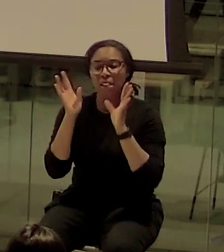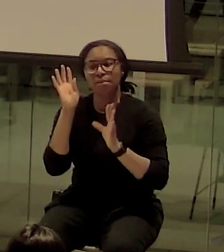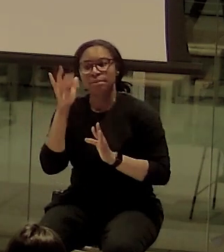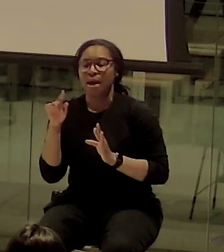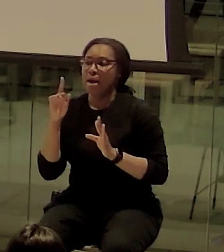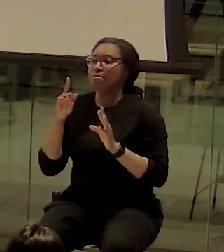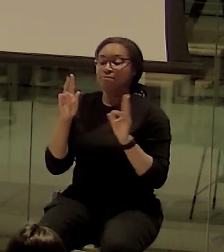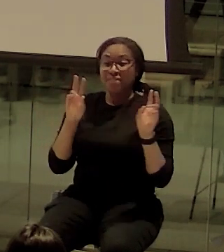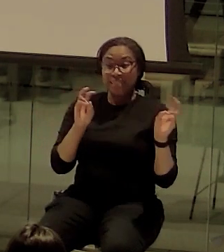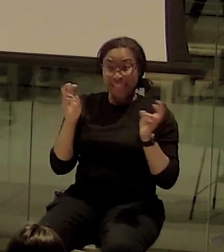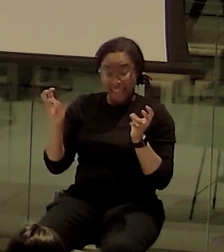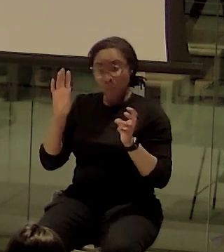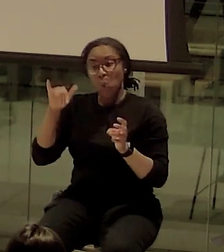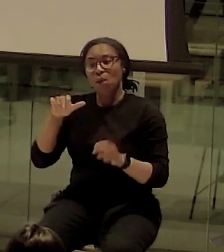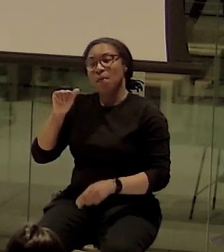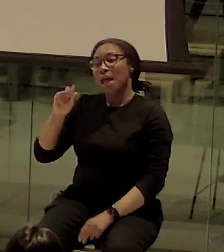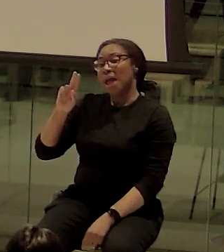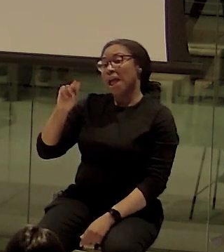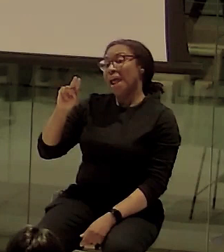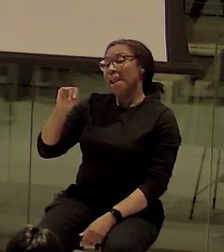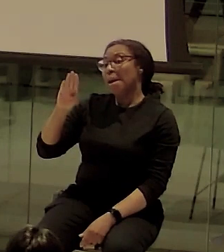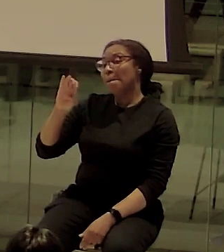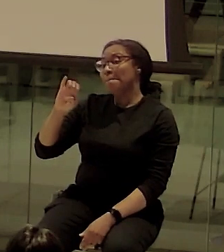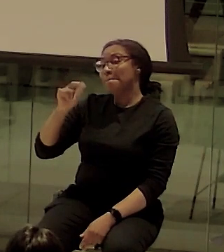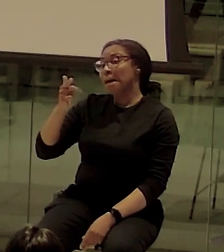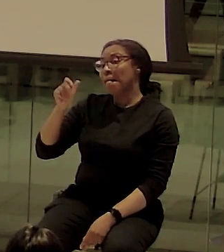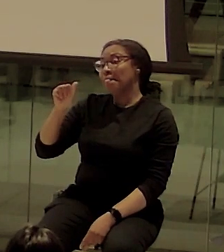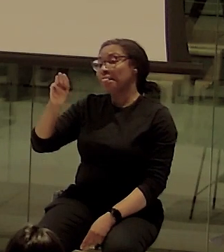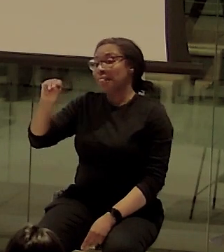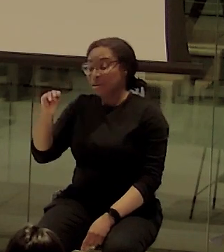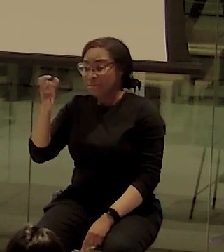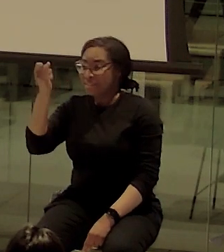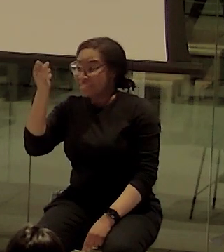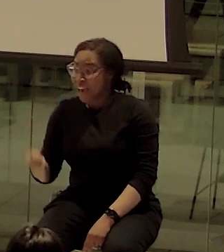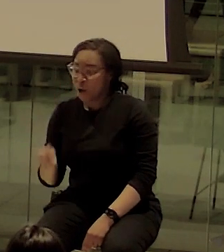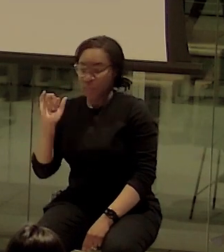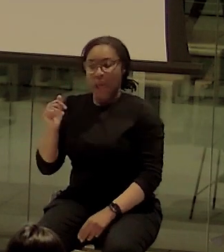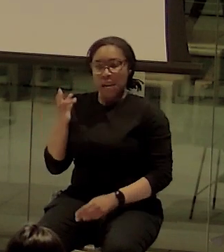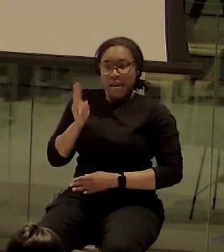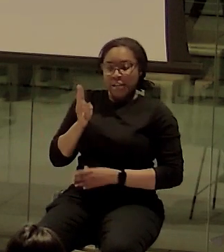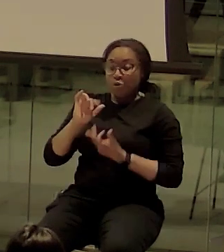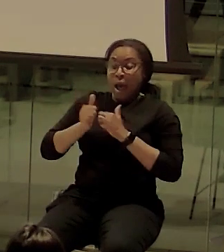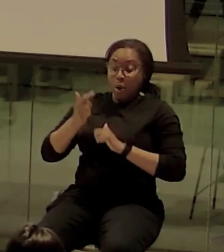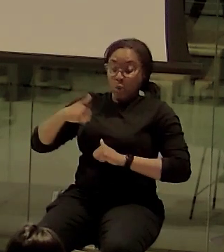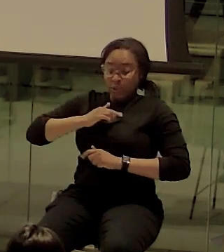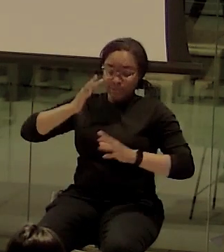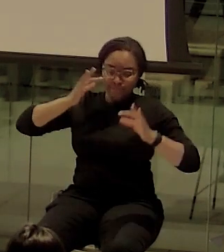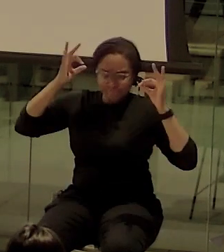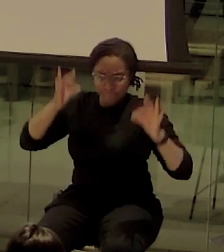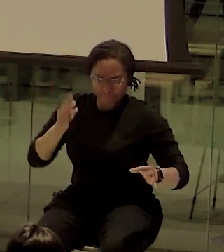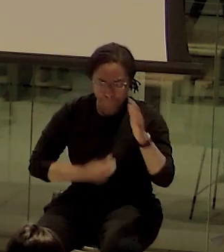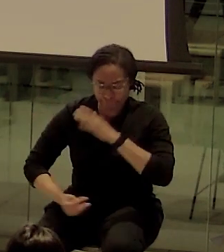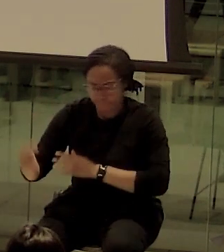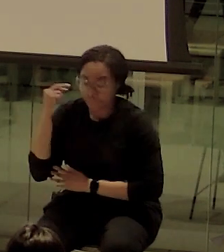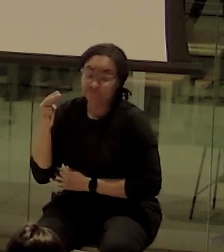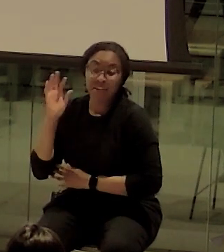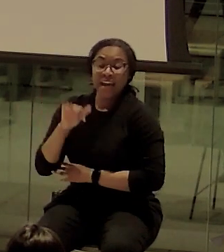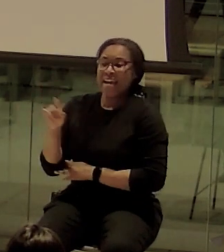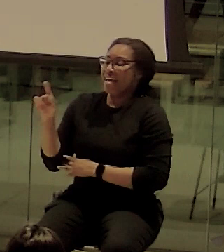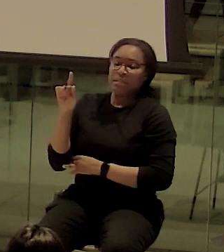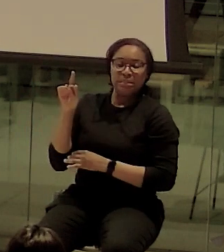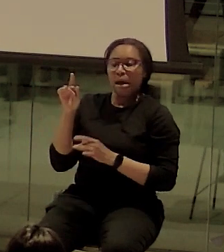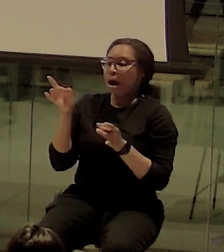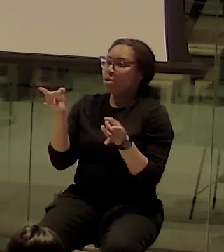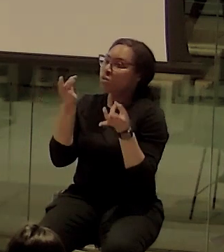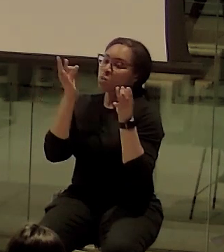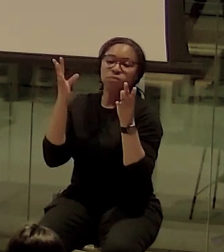dealing with the antebellum South, history and how we choose to remember it. It's a fabulous, abject horror show. These